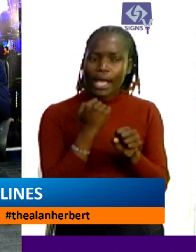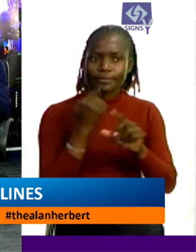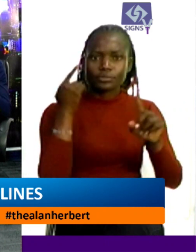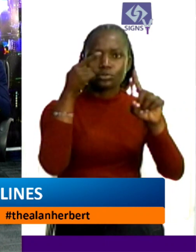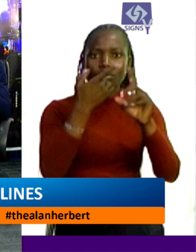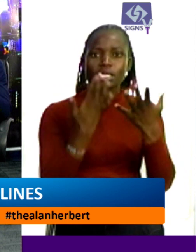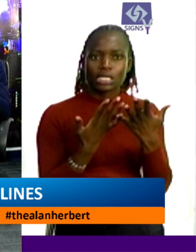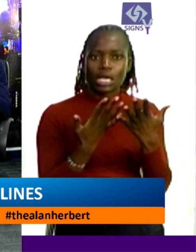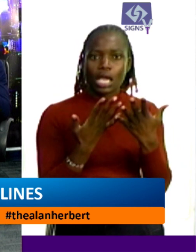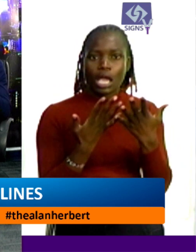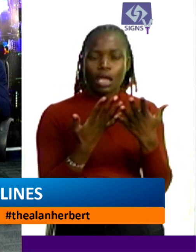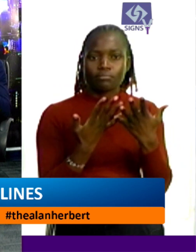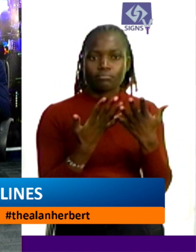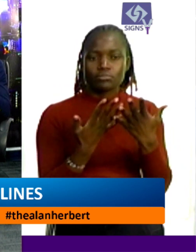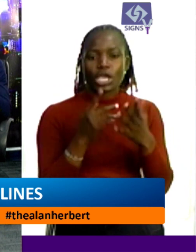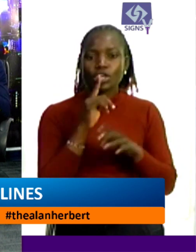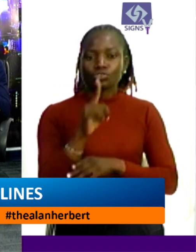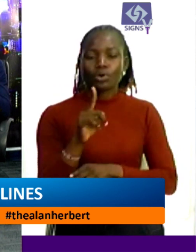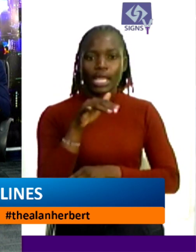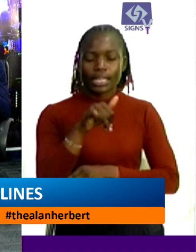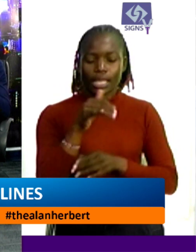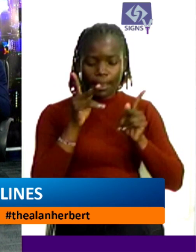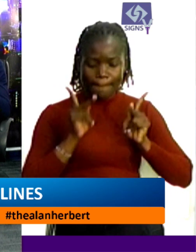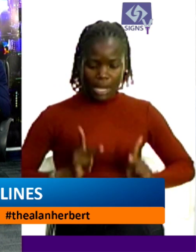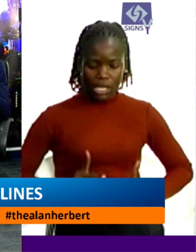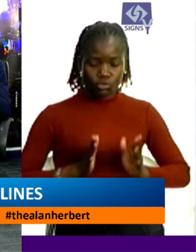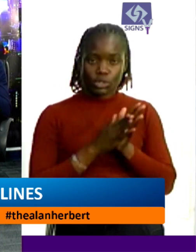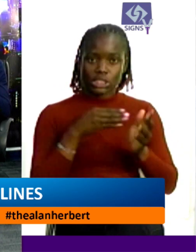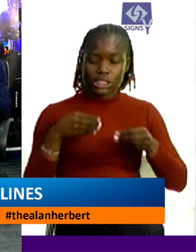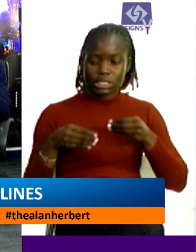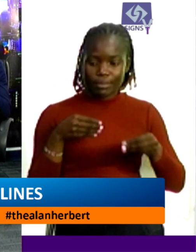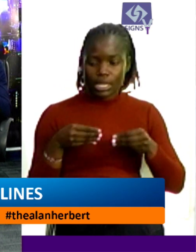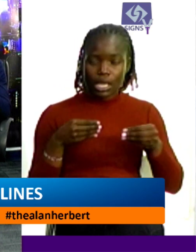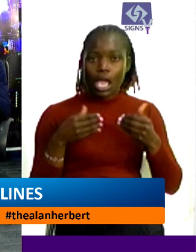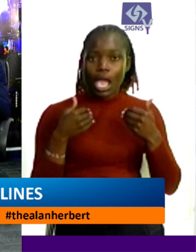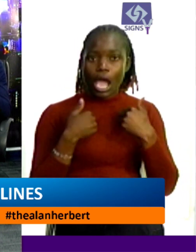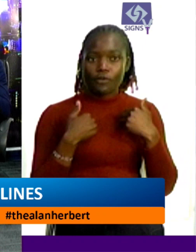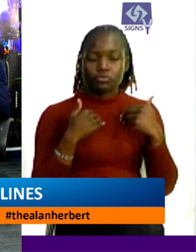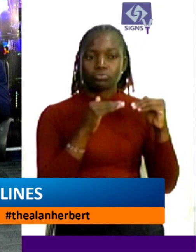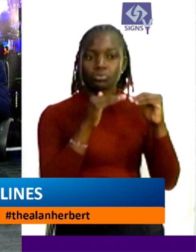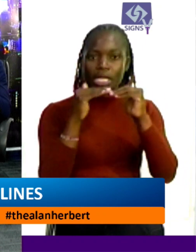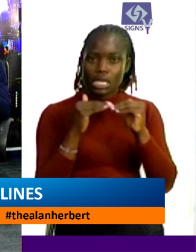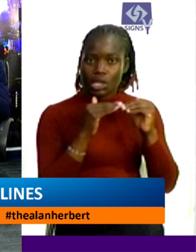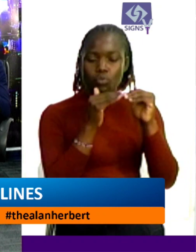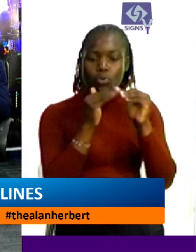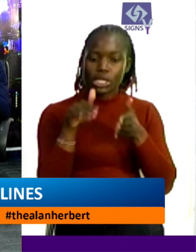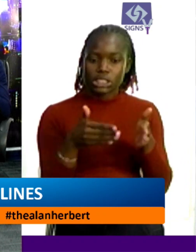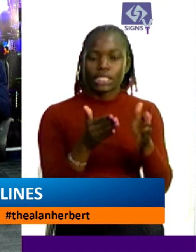that persons with disabilities have an equal chance to also